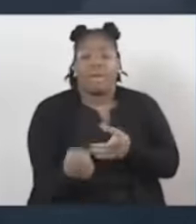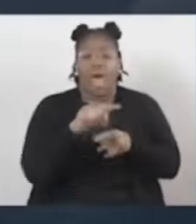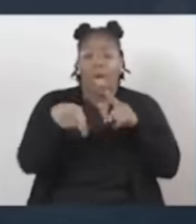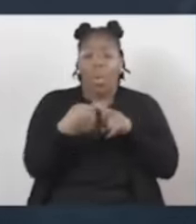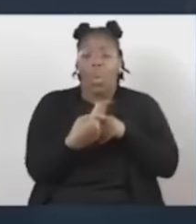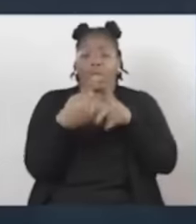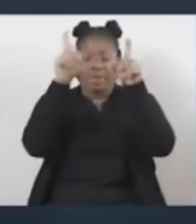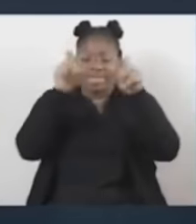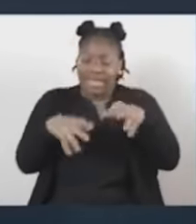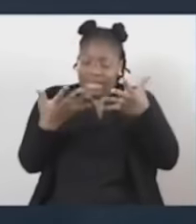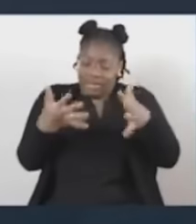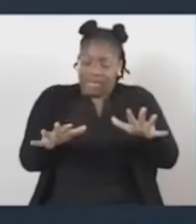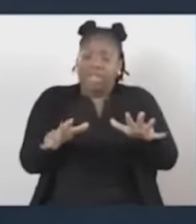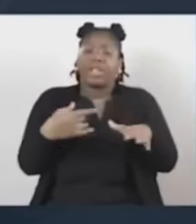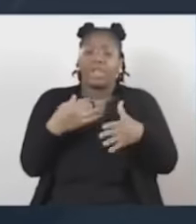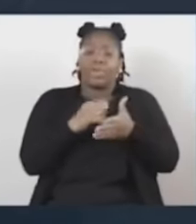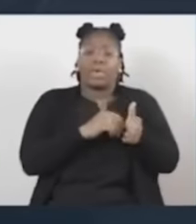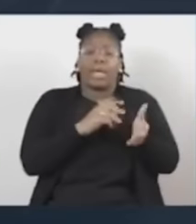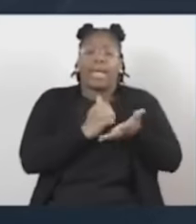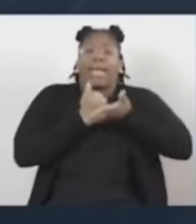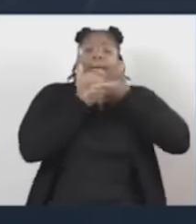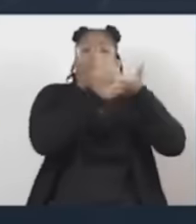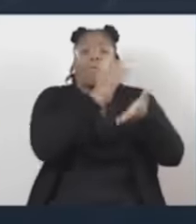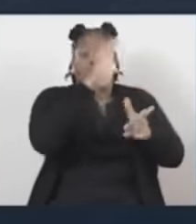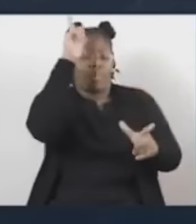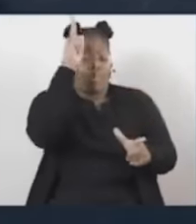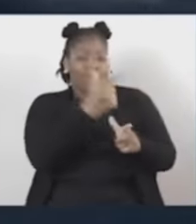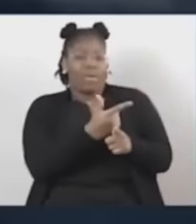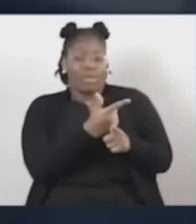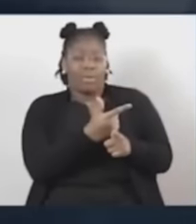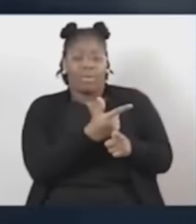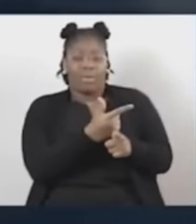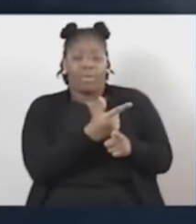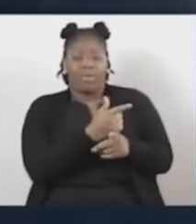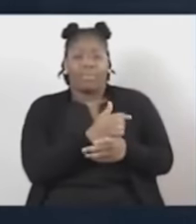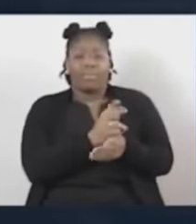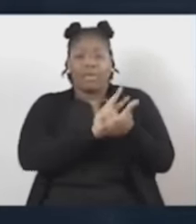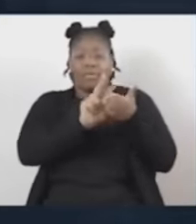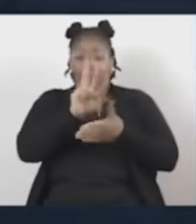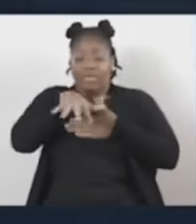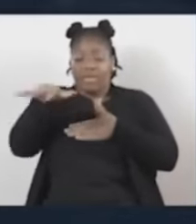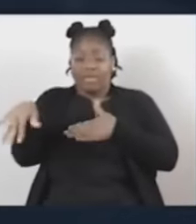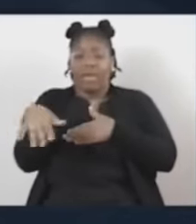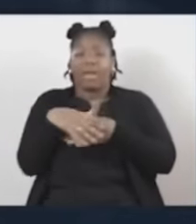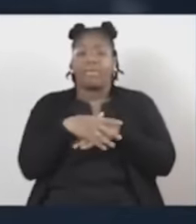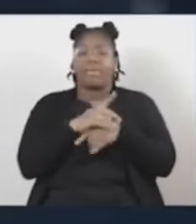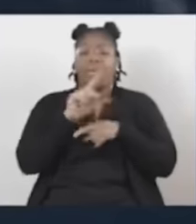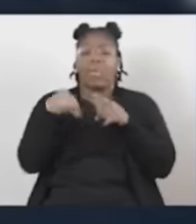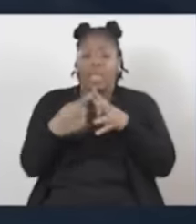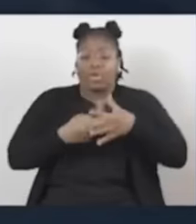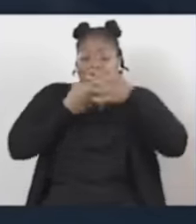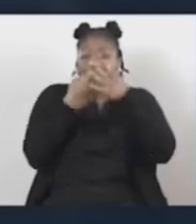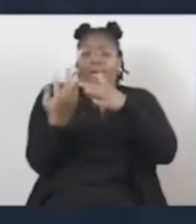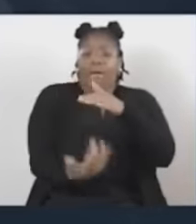strengthen and establish your brethren. Verse 55, and when they had kindled a fire in the middle of the courtyard and were seated together, Peter